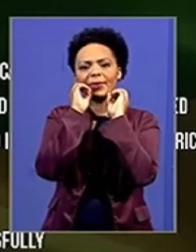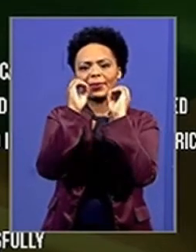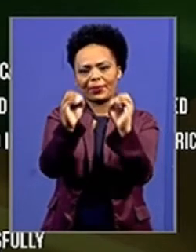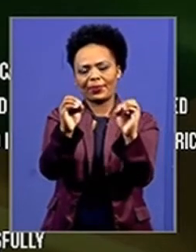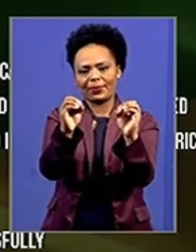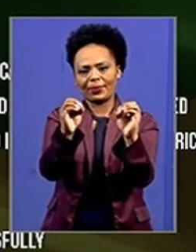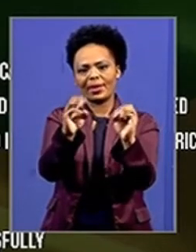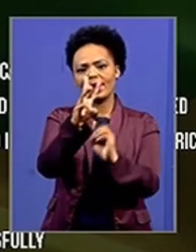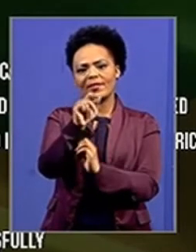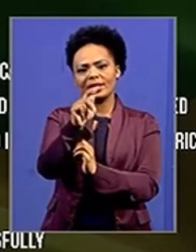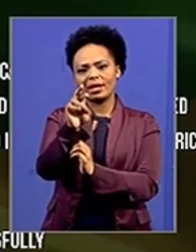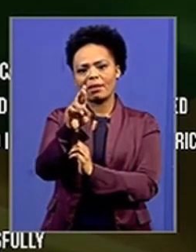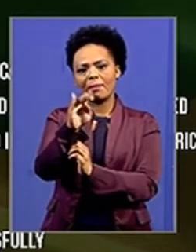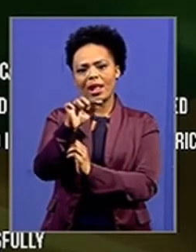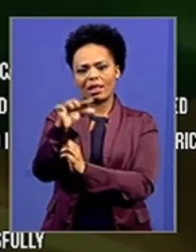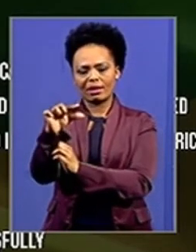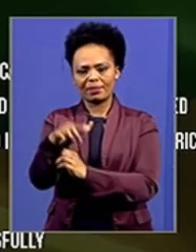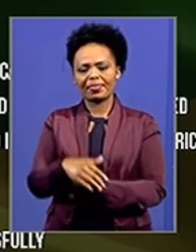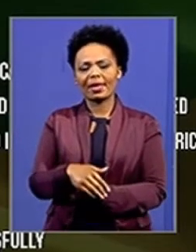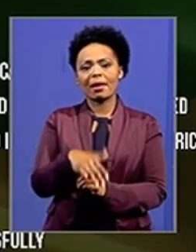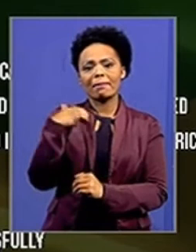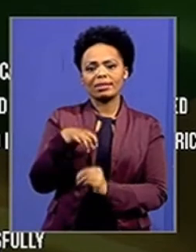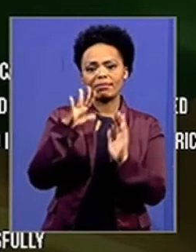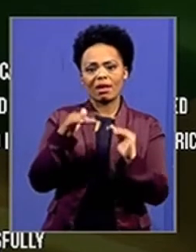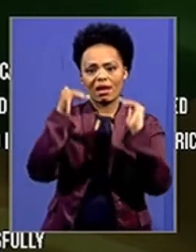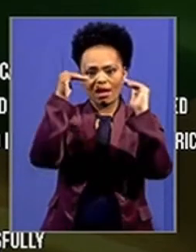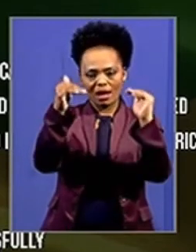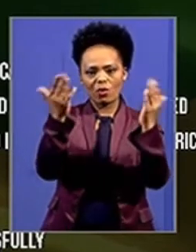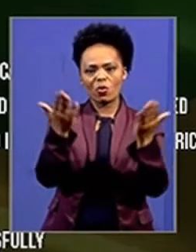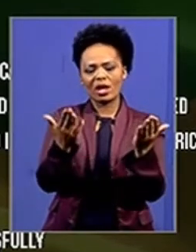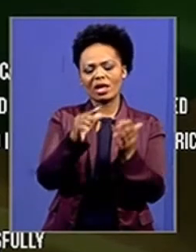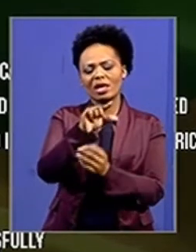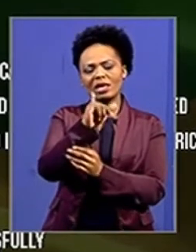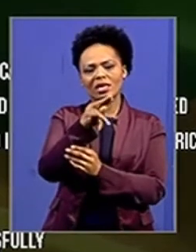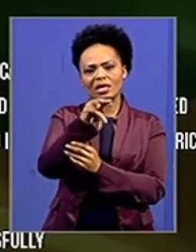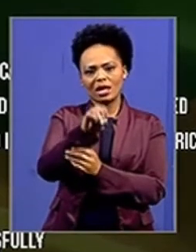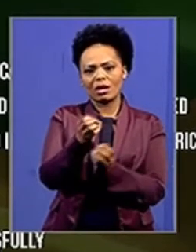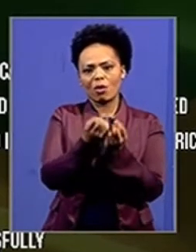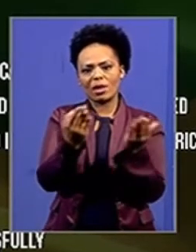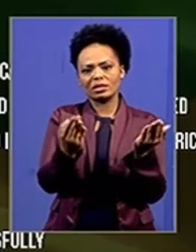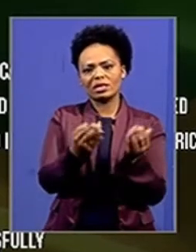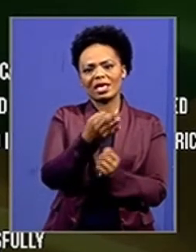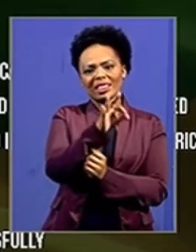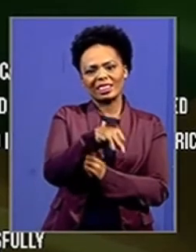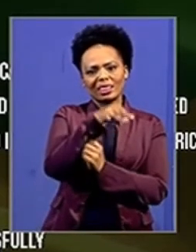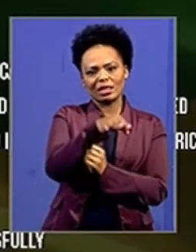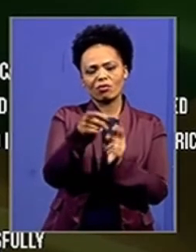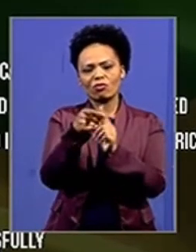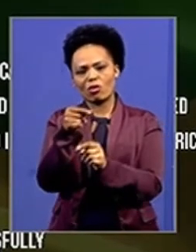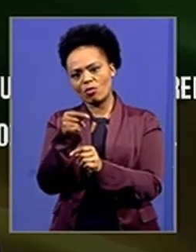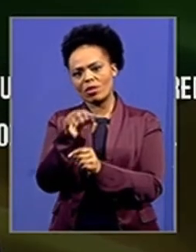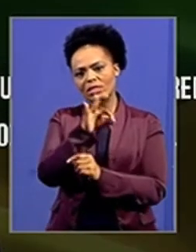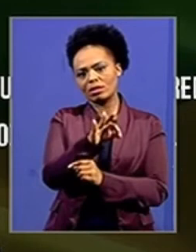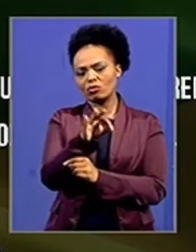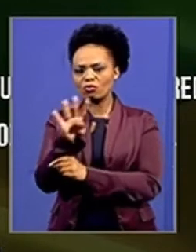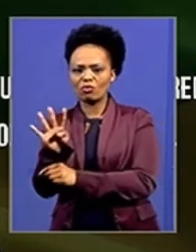ya Waterberg. Kwa masepaleng mogolo wa selegae ka kwa Giane ke ba le 13 go tswa go ba le 31 ba ba